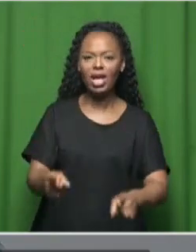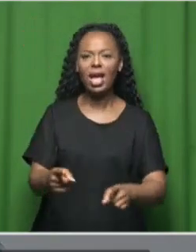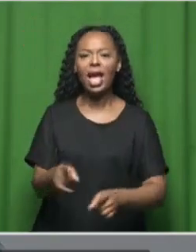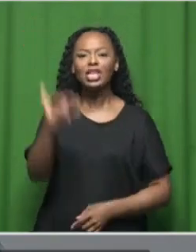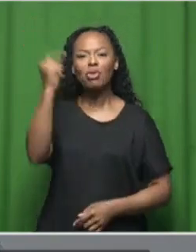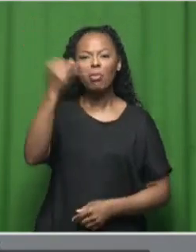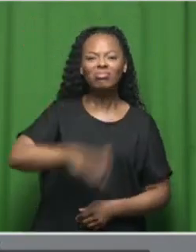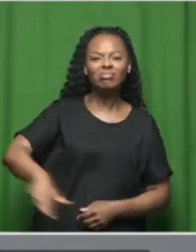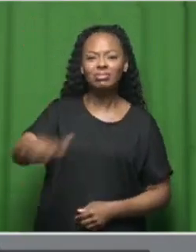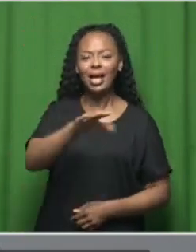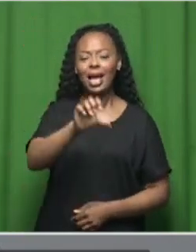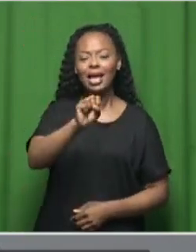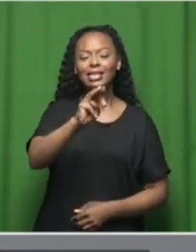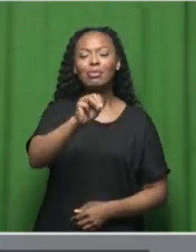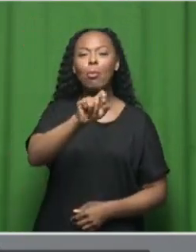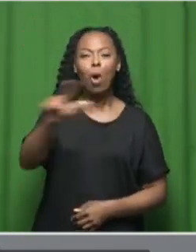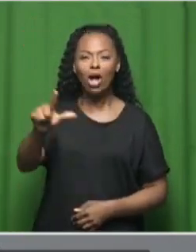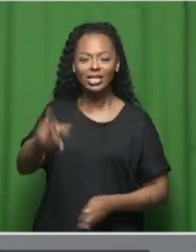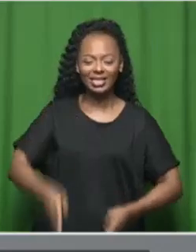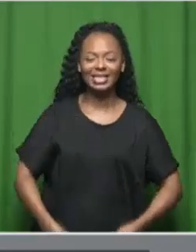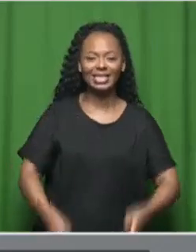soon. Basically, we're coming.